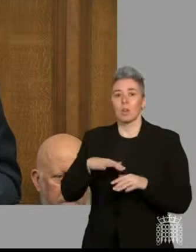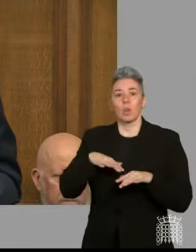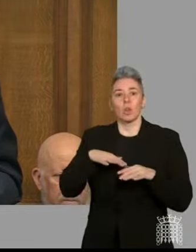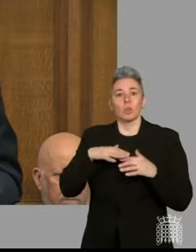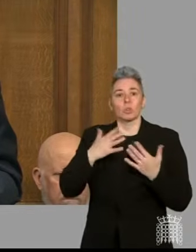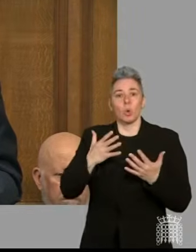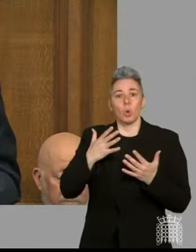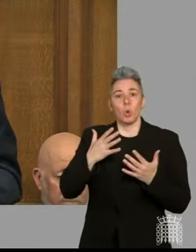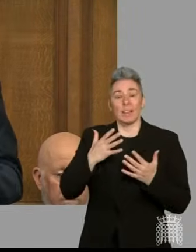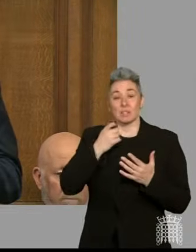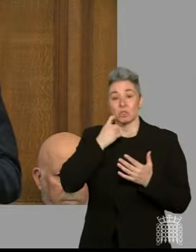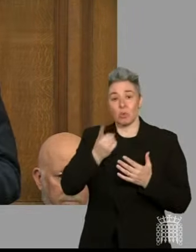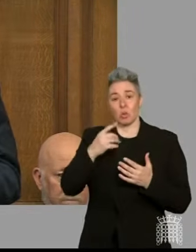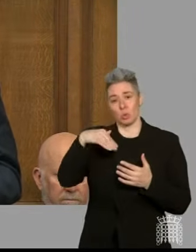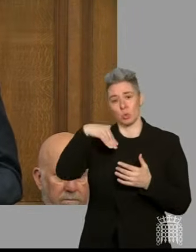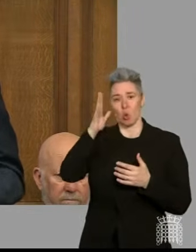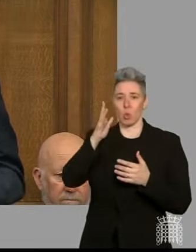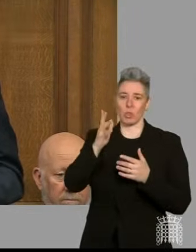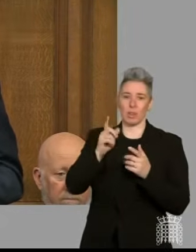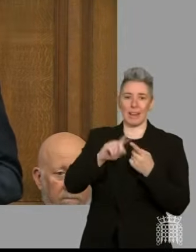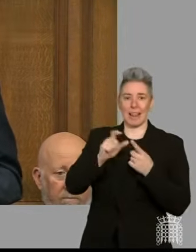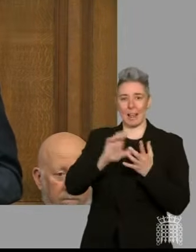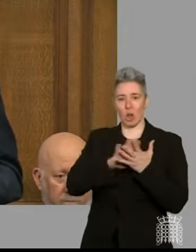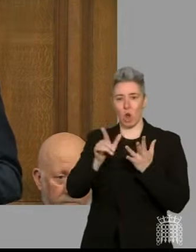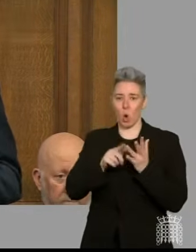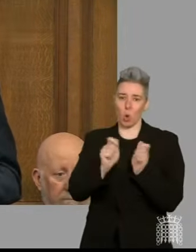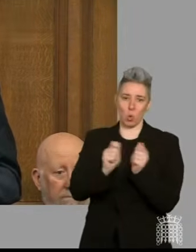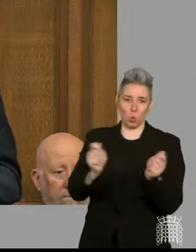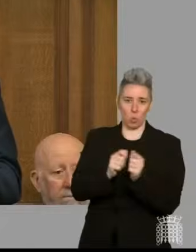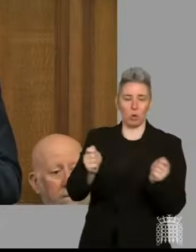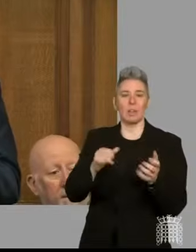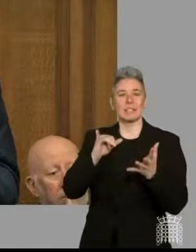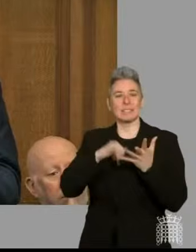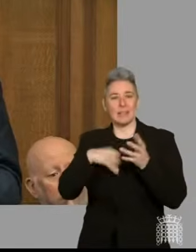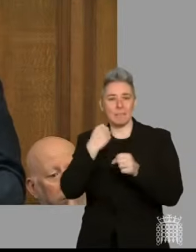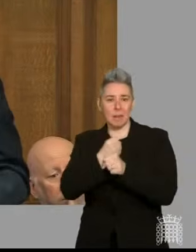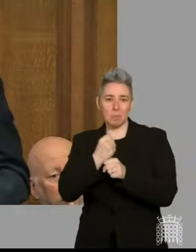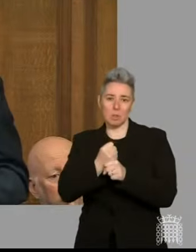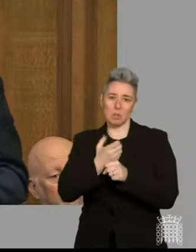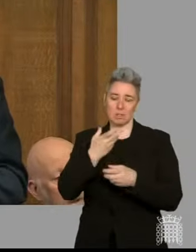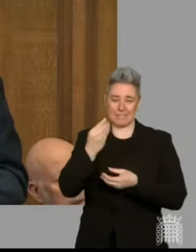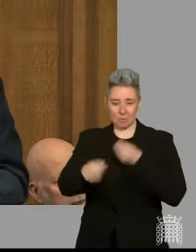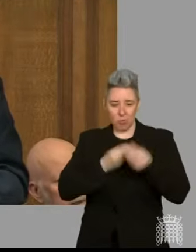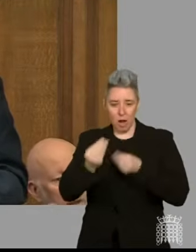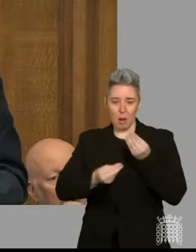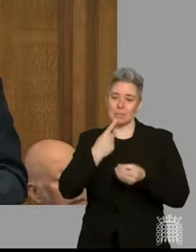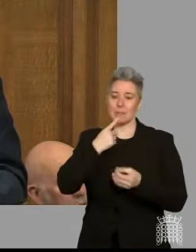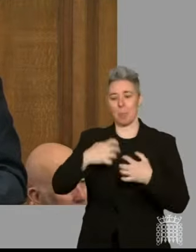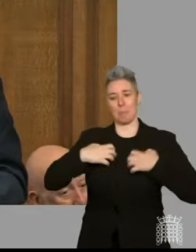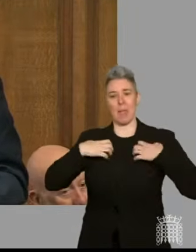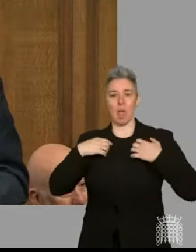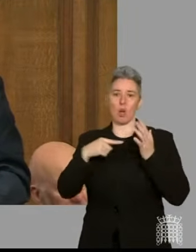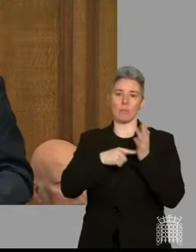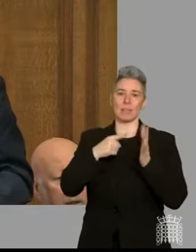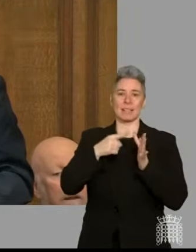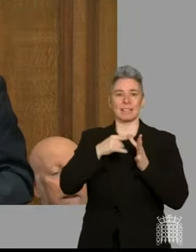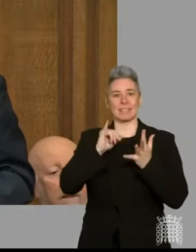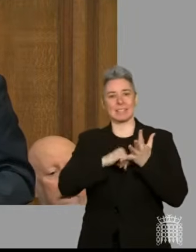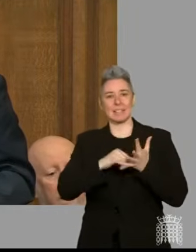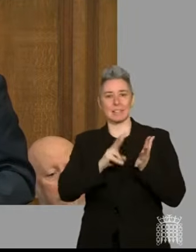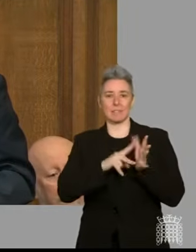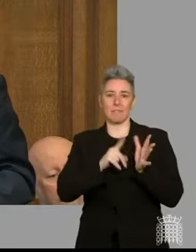children. He was referring to the 40% of Tees Works with a forecast worth